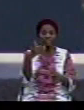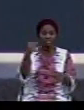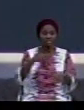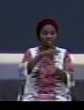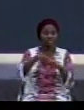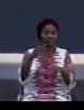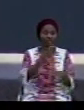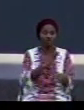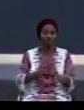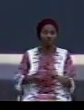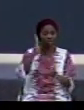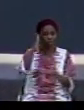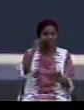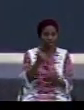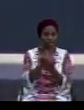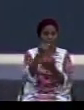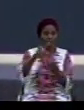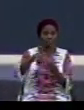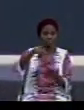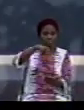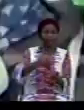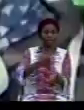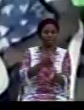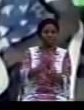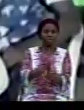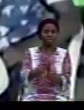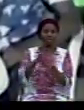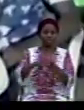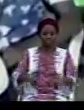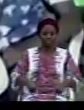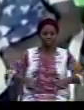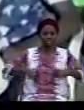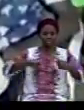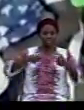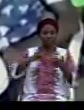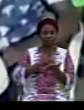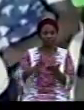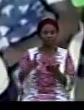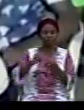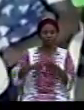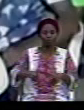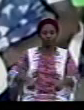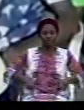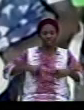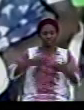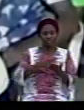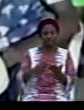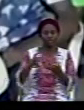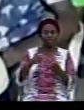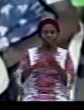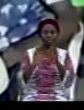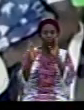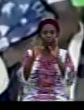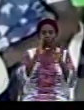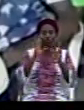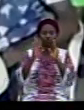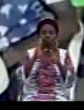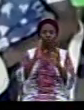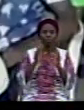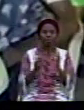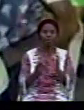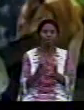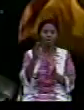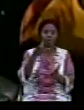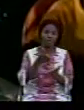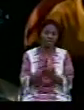stand upright, to live upright, to act upright, to talk upright, and to